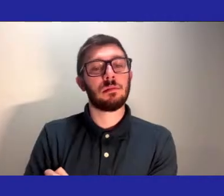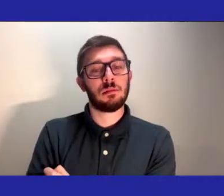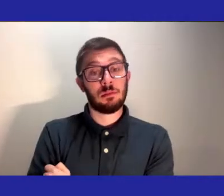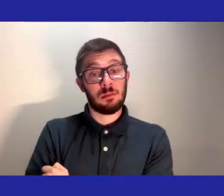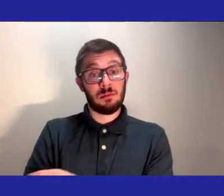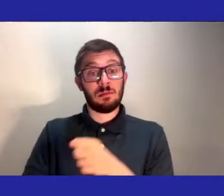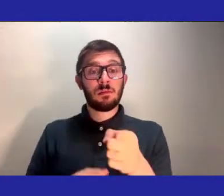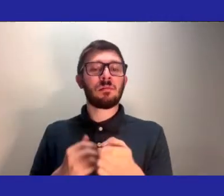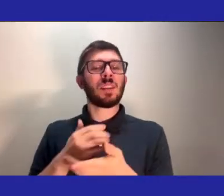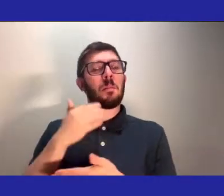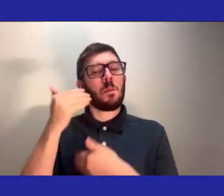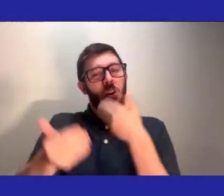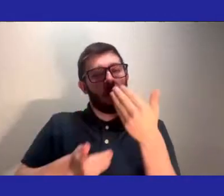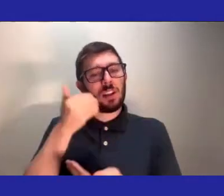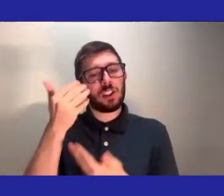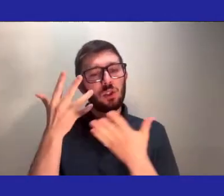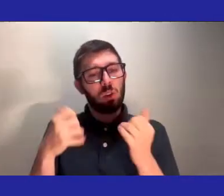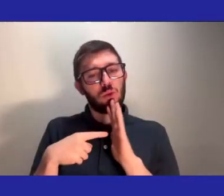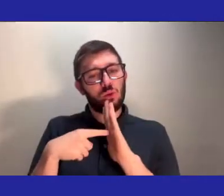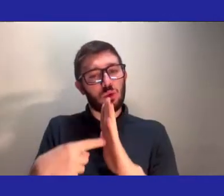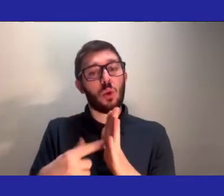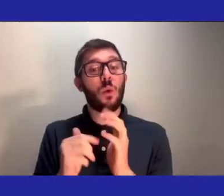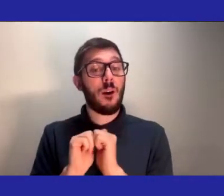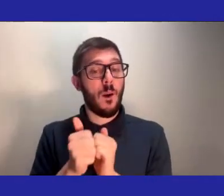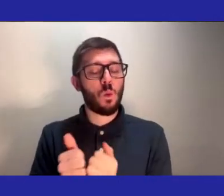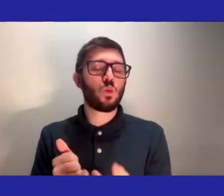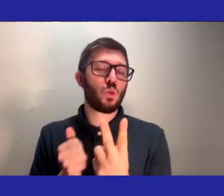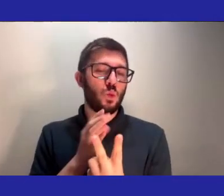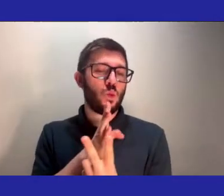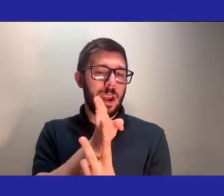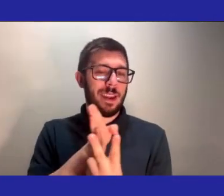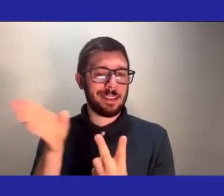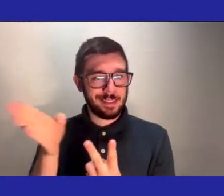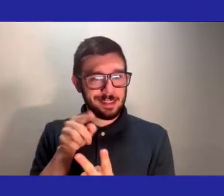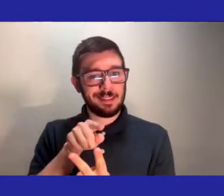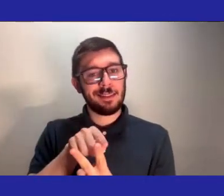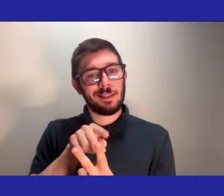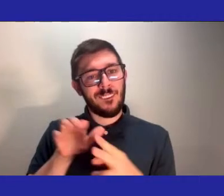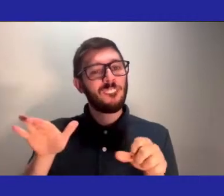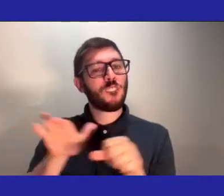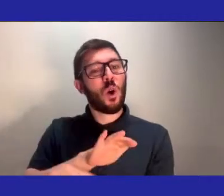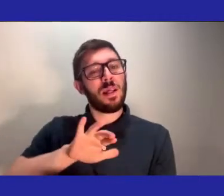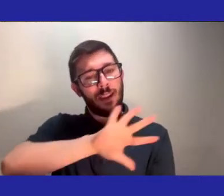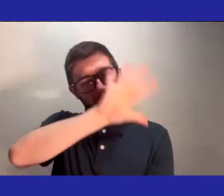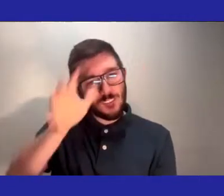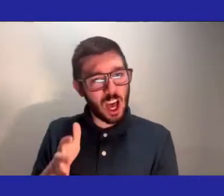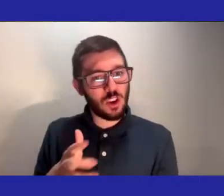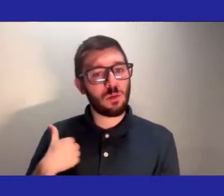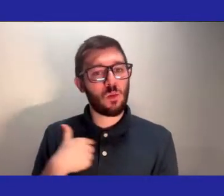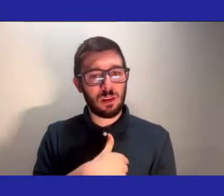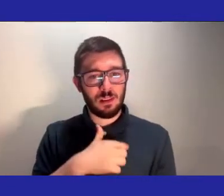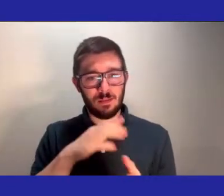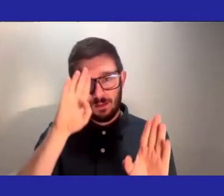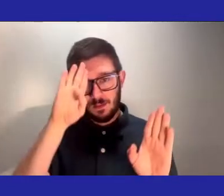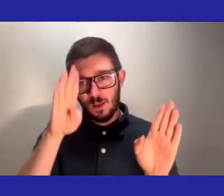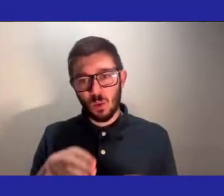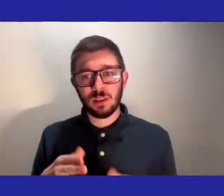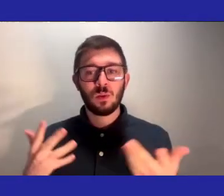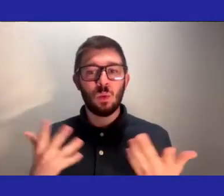ways. One is the total volume that we have for our focus has been on black and white and